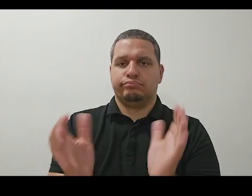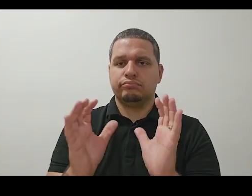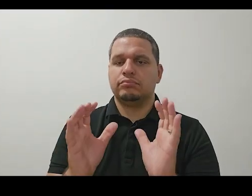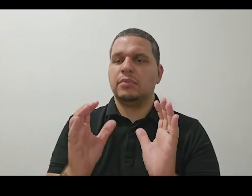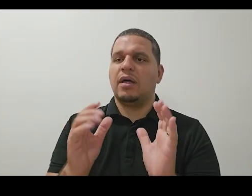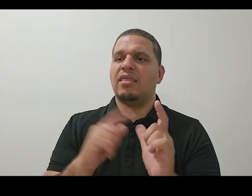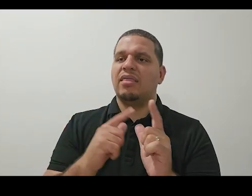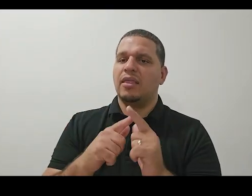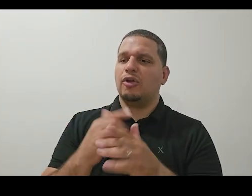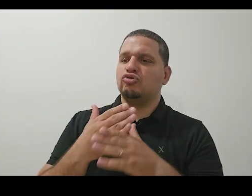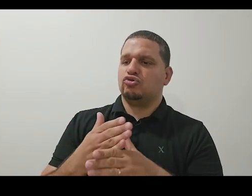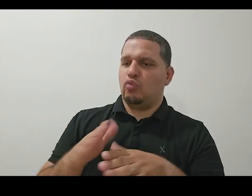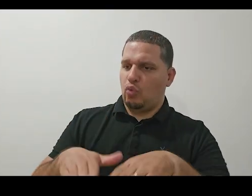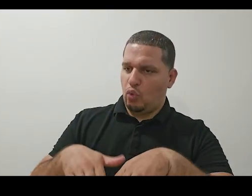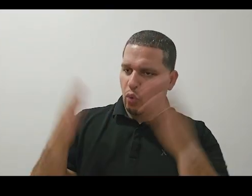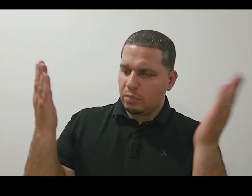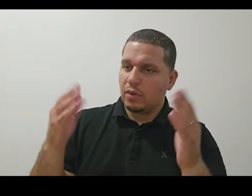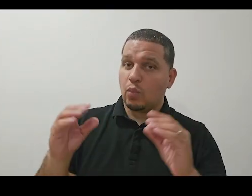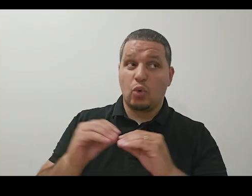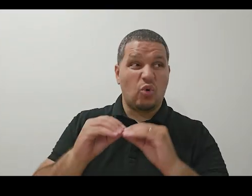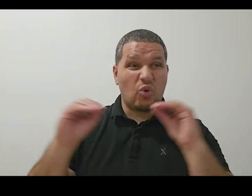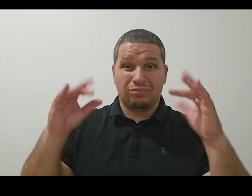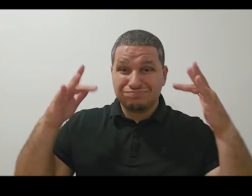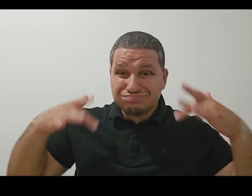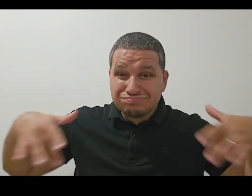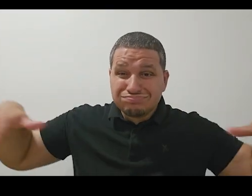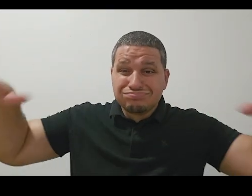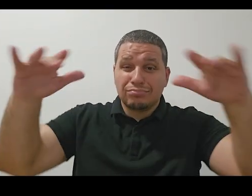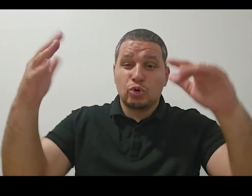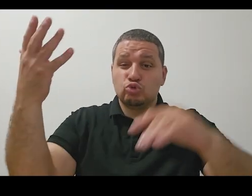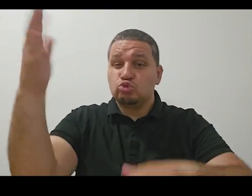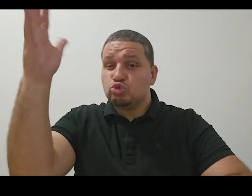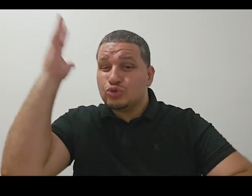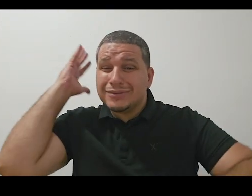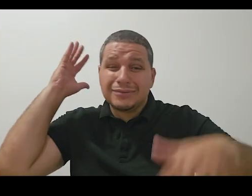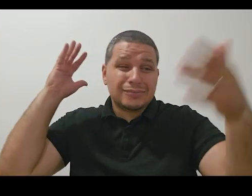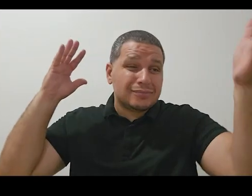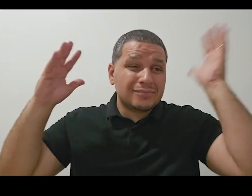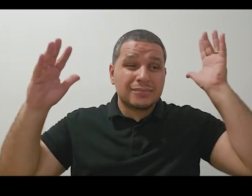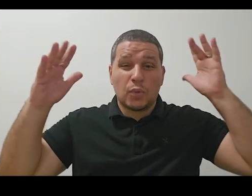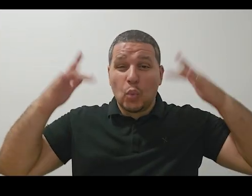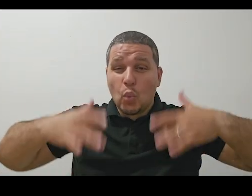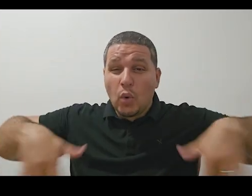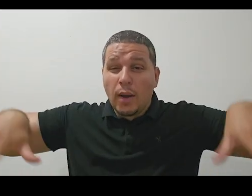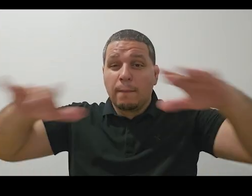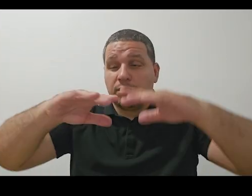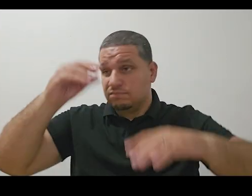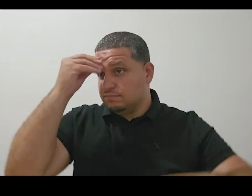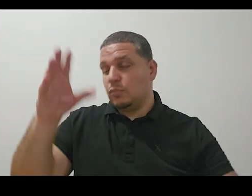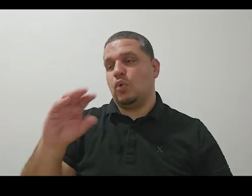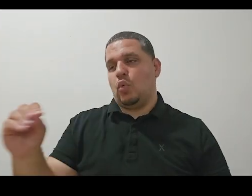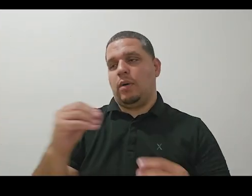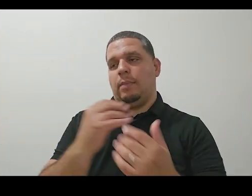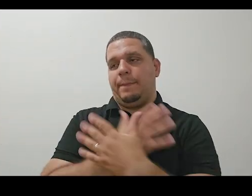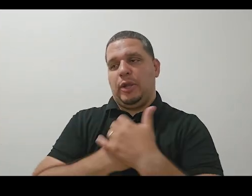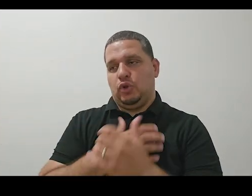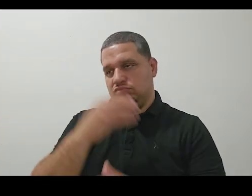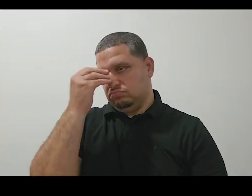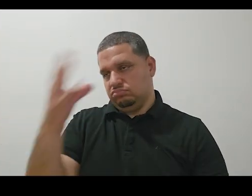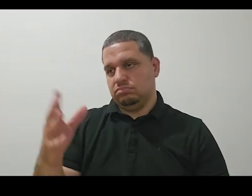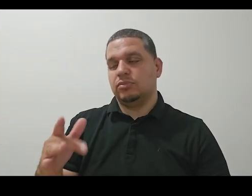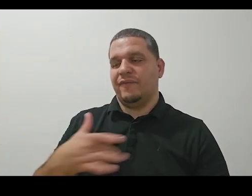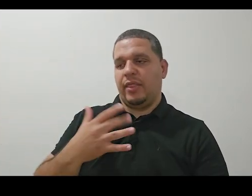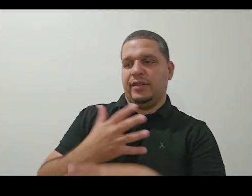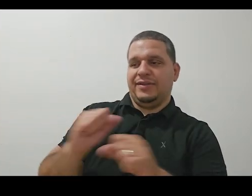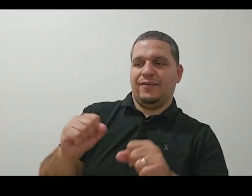that time for those men to open up and share when nobody's around but trees, and we have to tell them that there are no bears